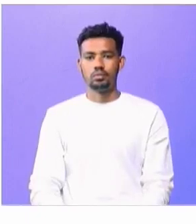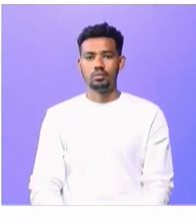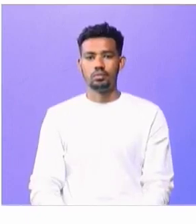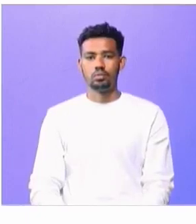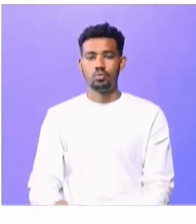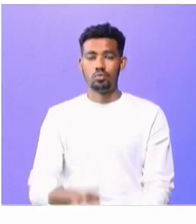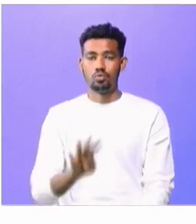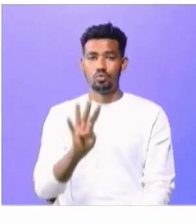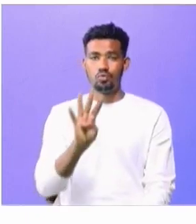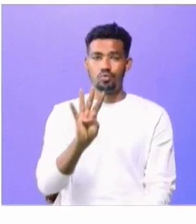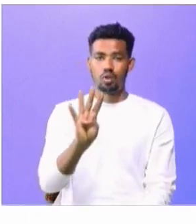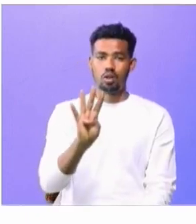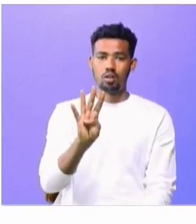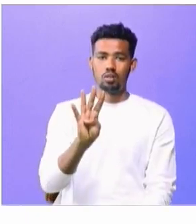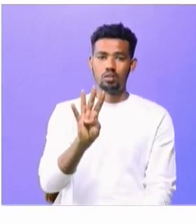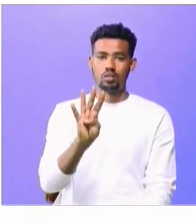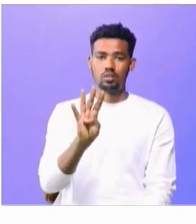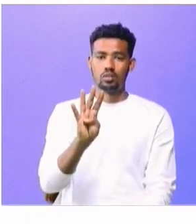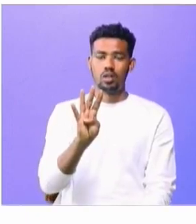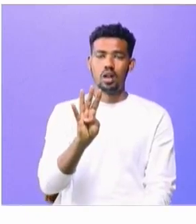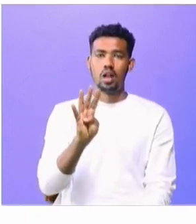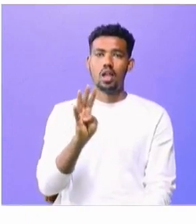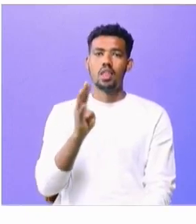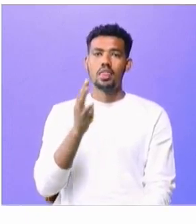4. The pen